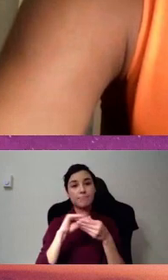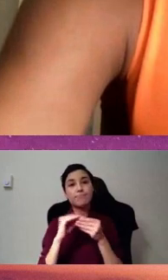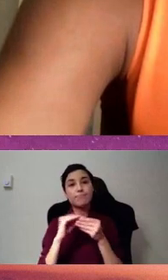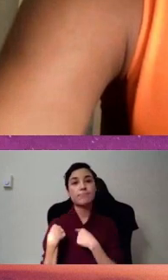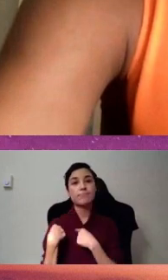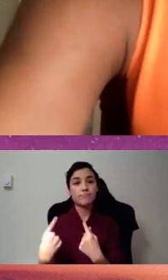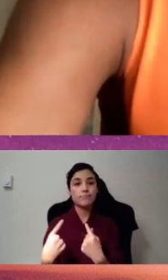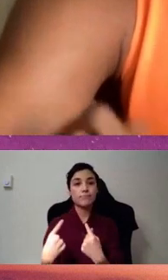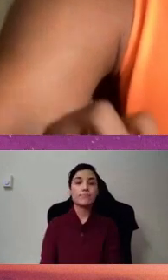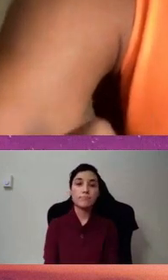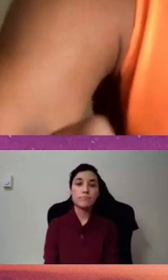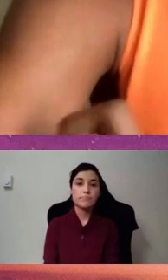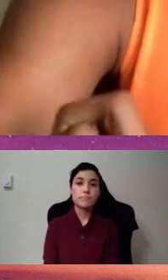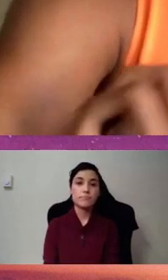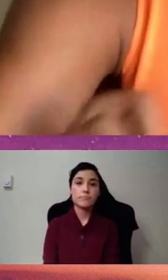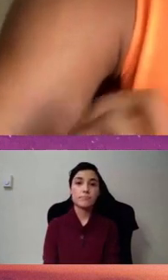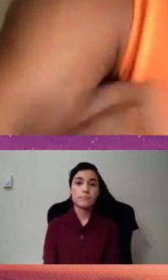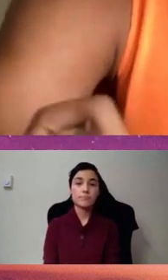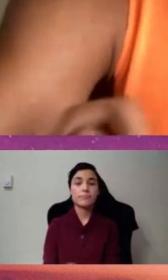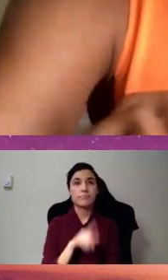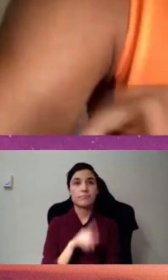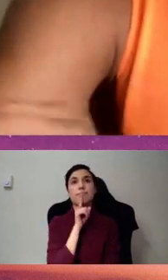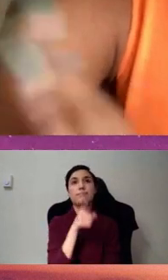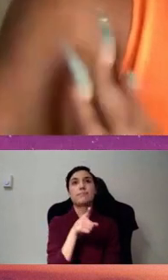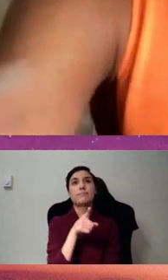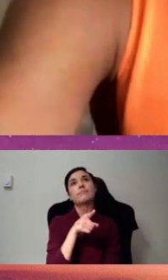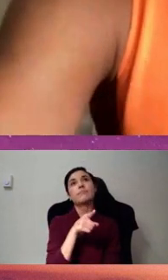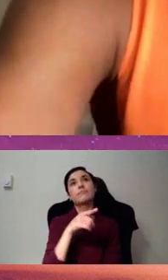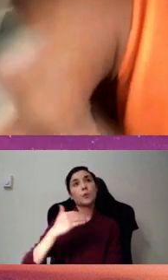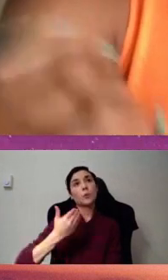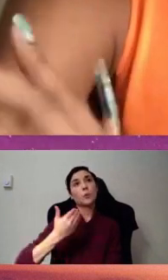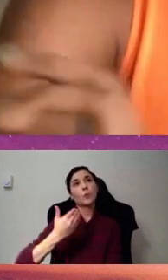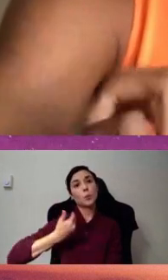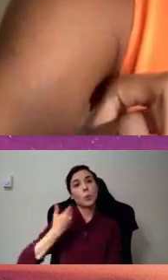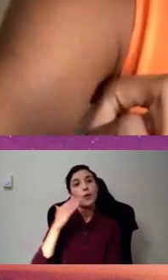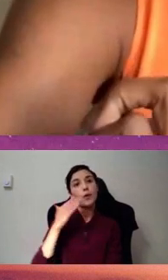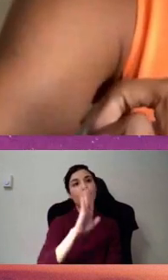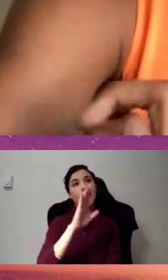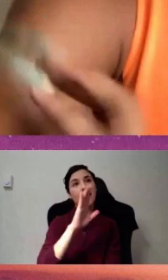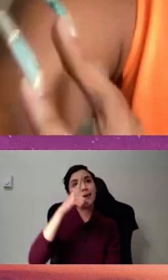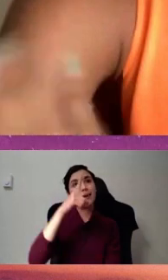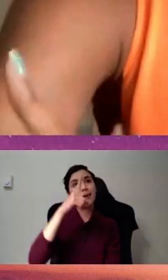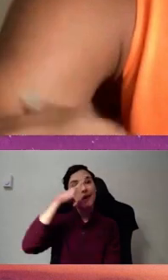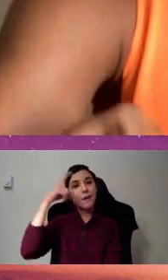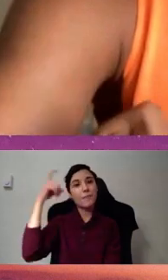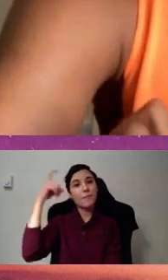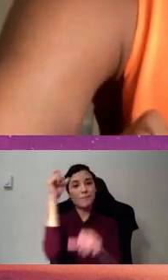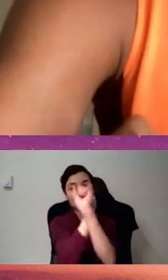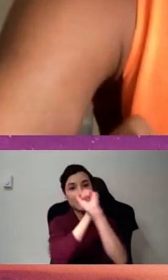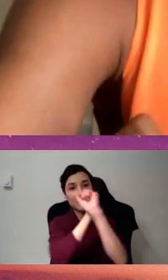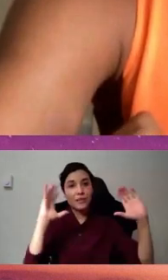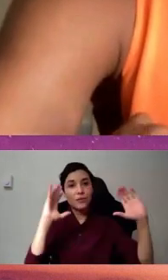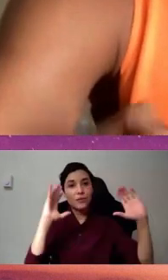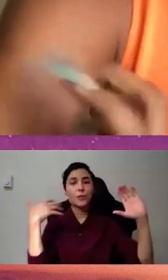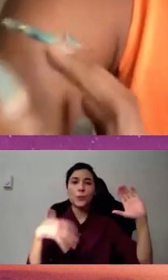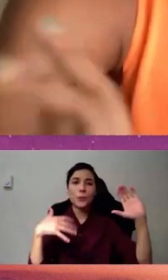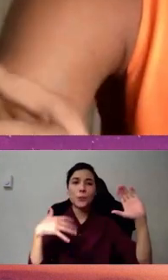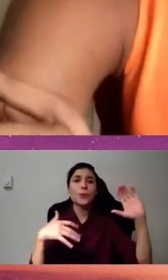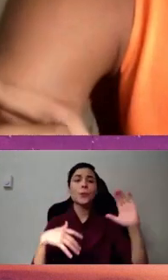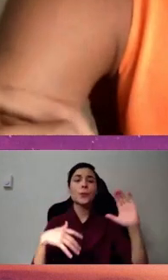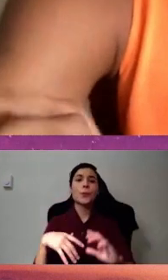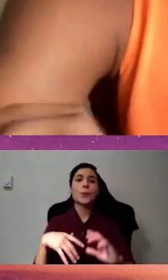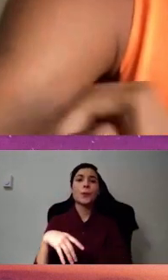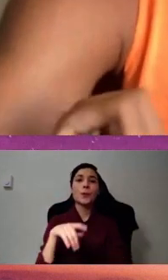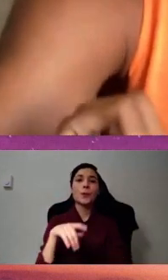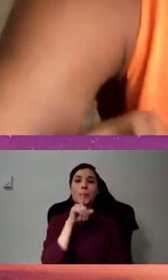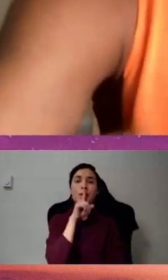Like the imagination that the youth have is, I think, just astounding. It's really